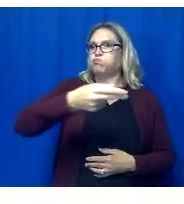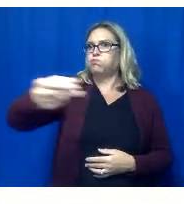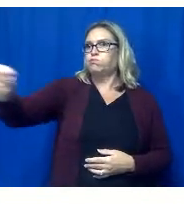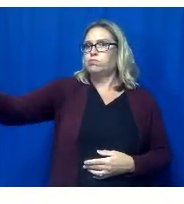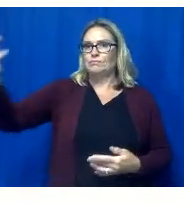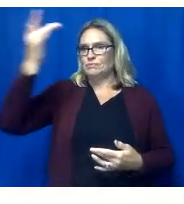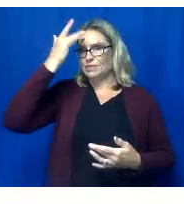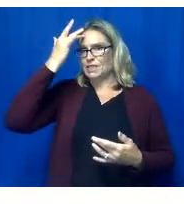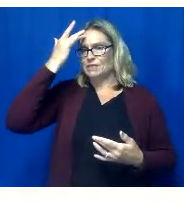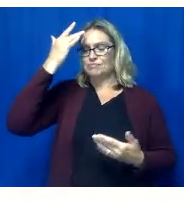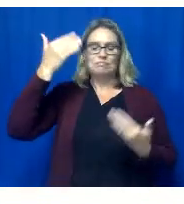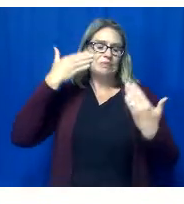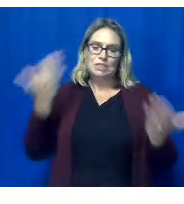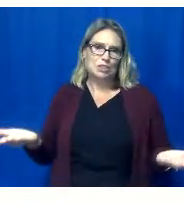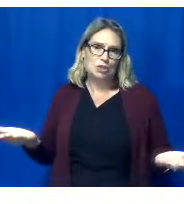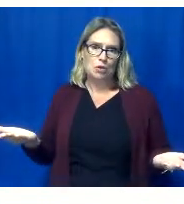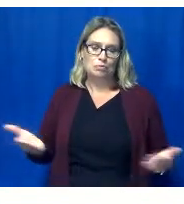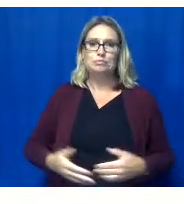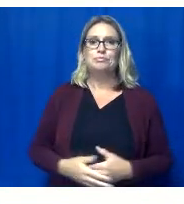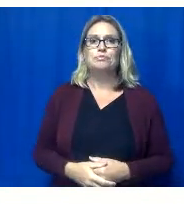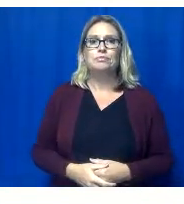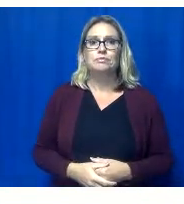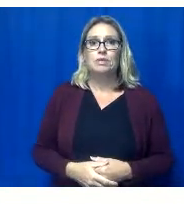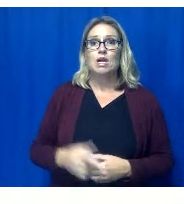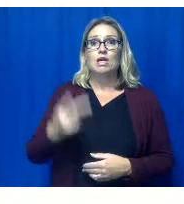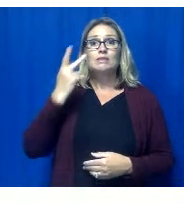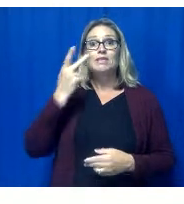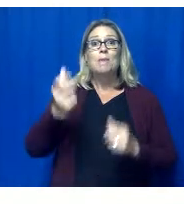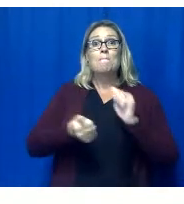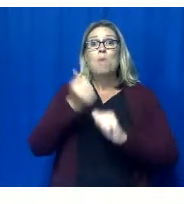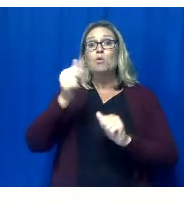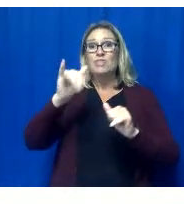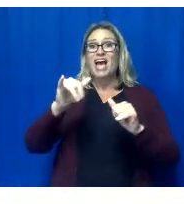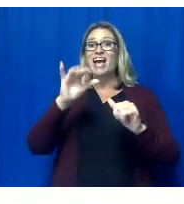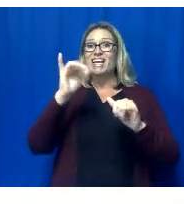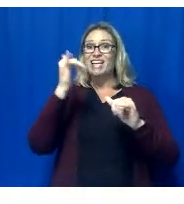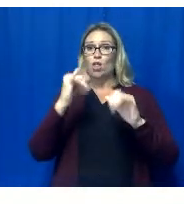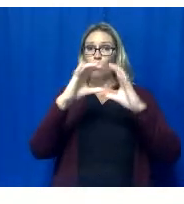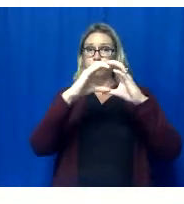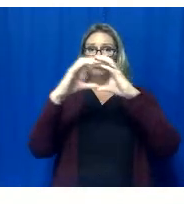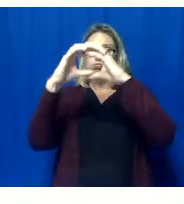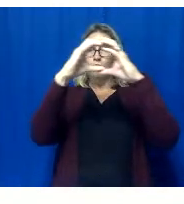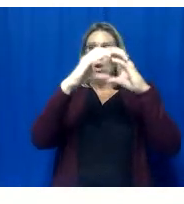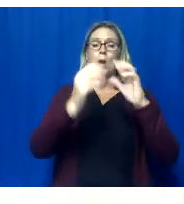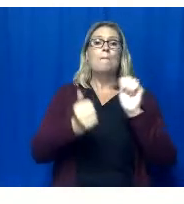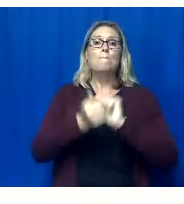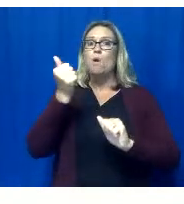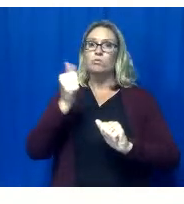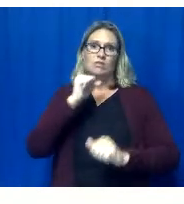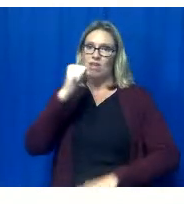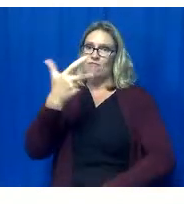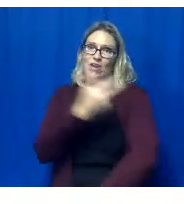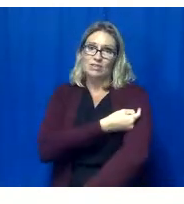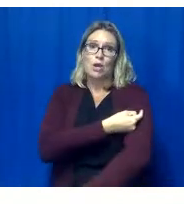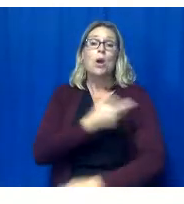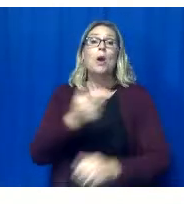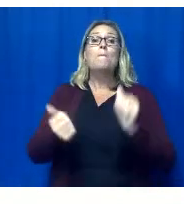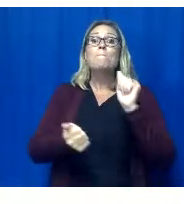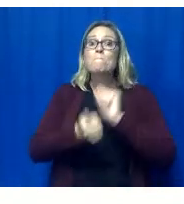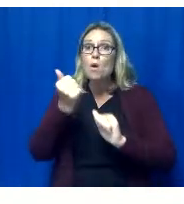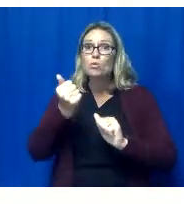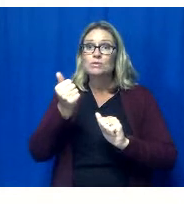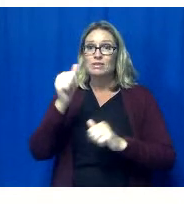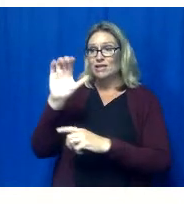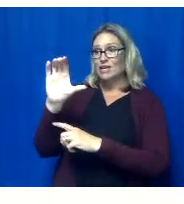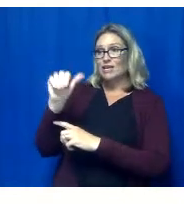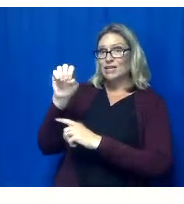As you can see, the vast majority of these would have been unvaccinated. And actually, the vast majority of our clusters and cases during